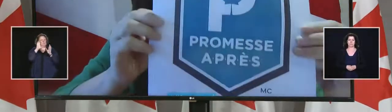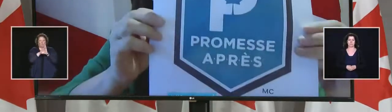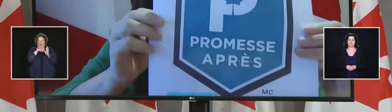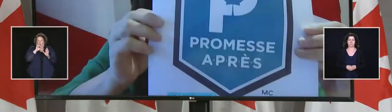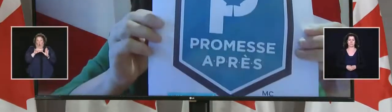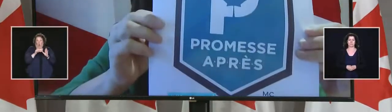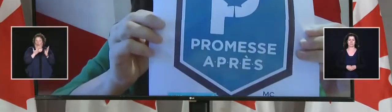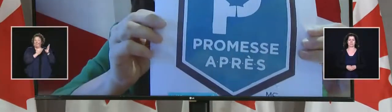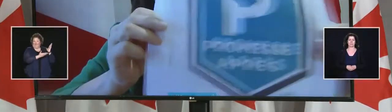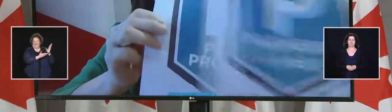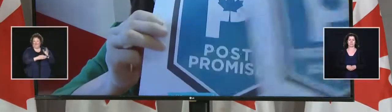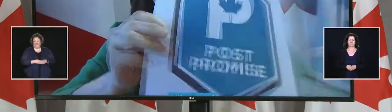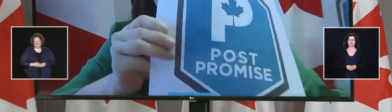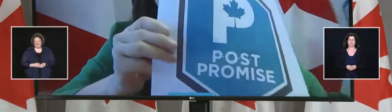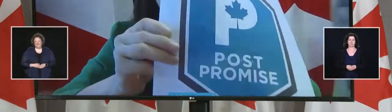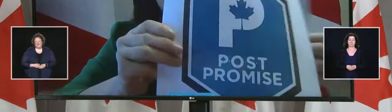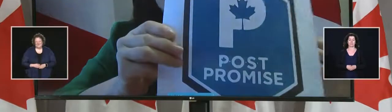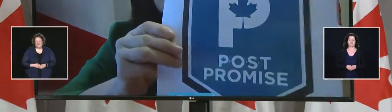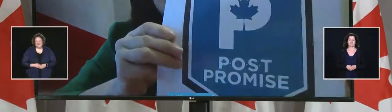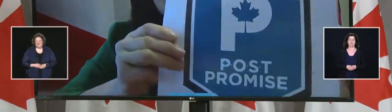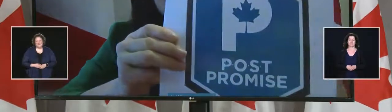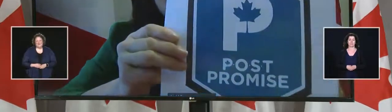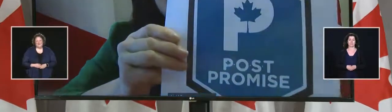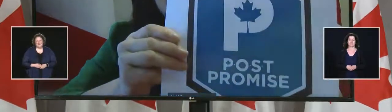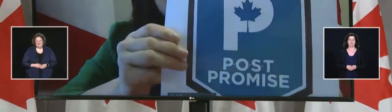here it is, en français,